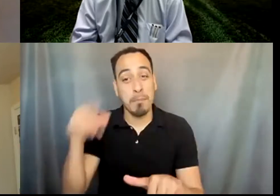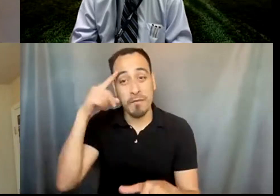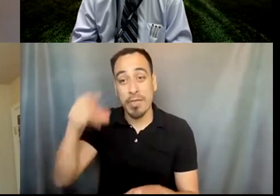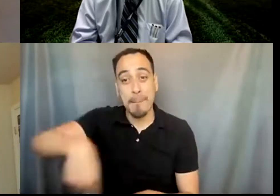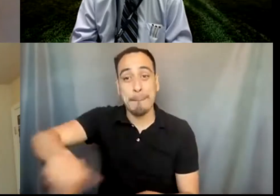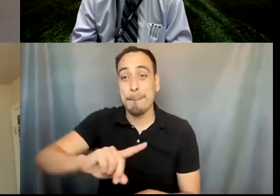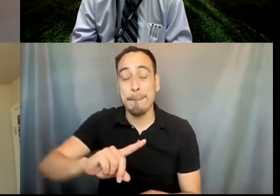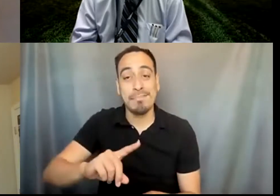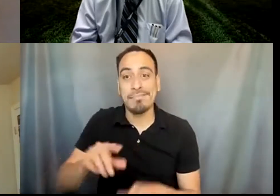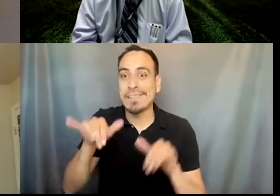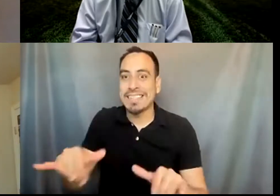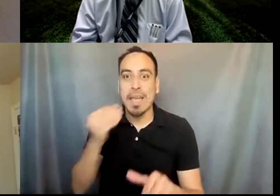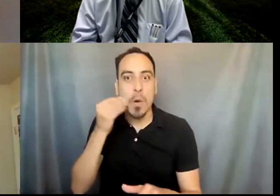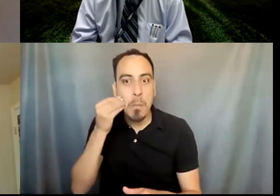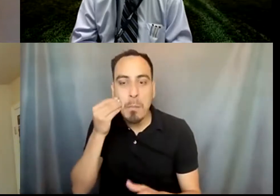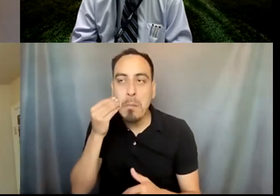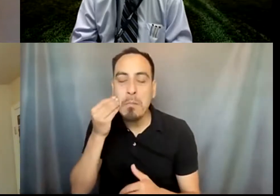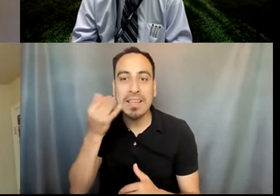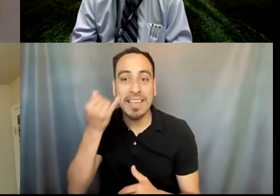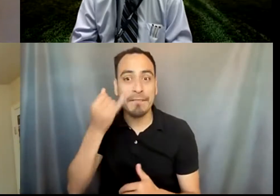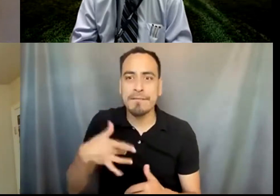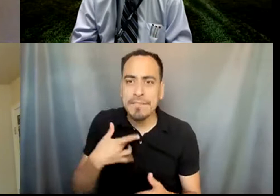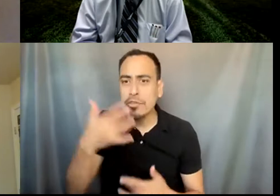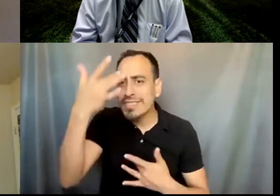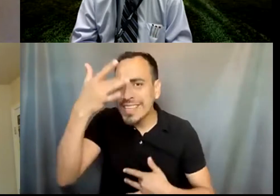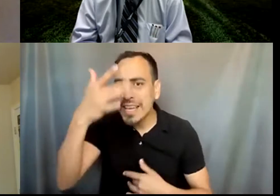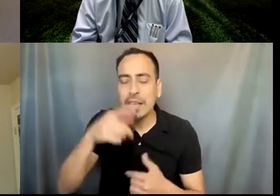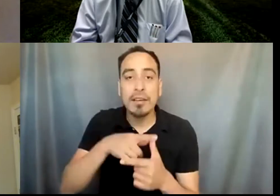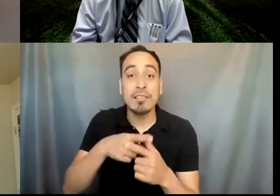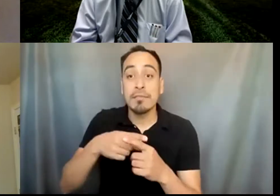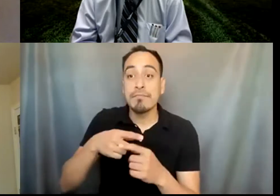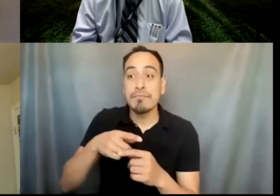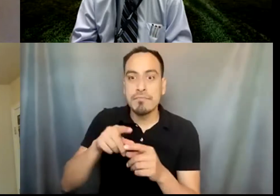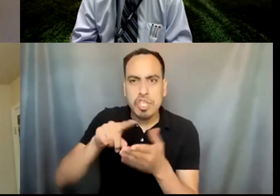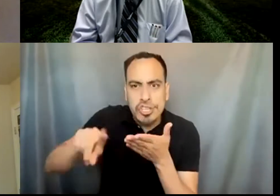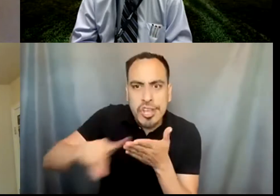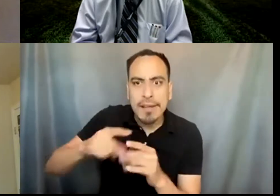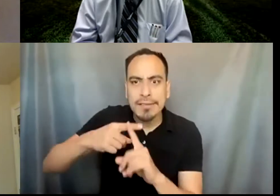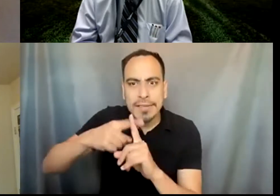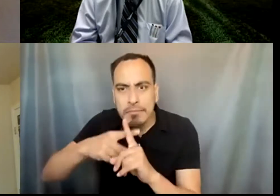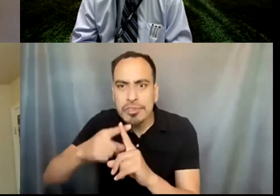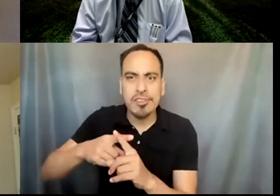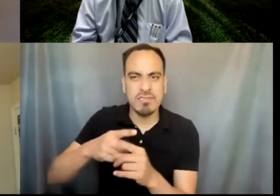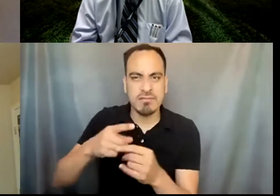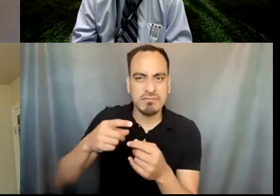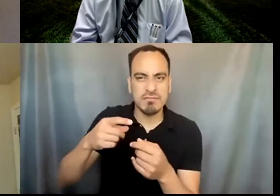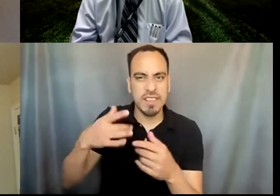check before you go to school. I think those are all very effective. Hand washing is also still very